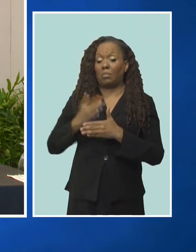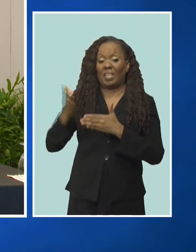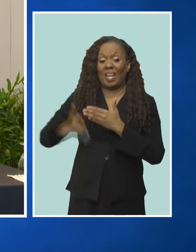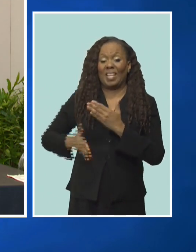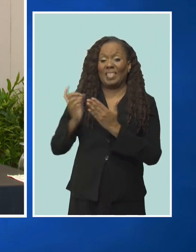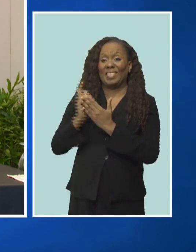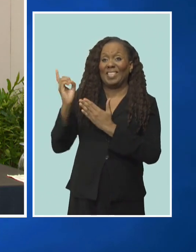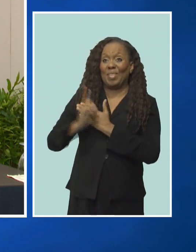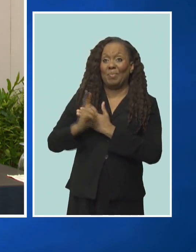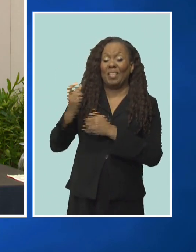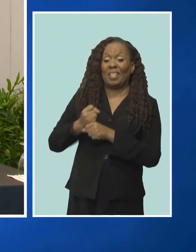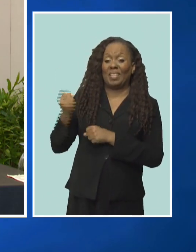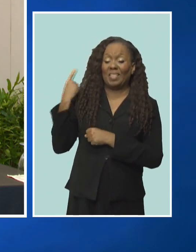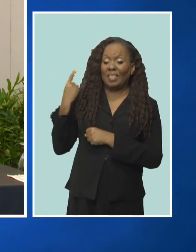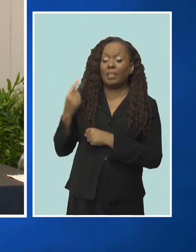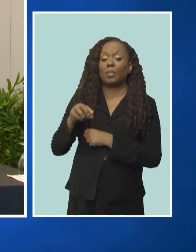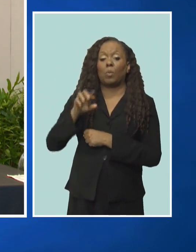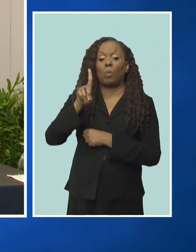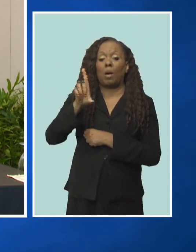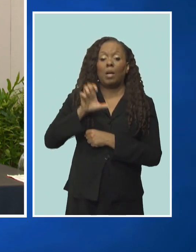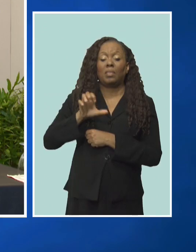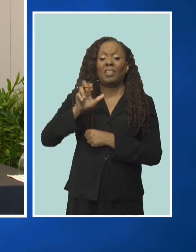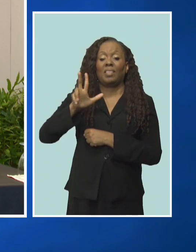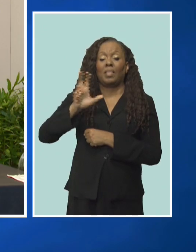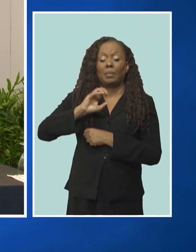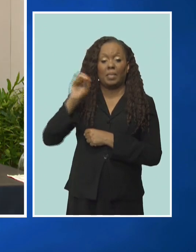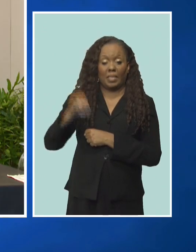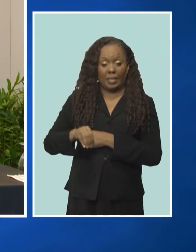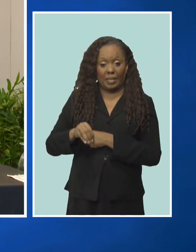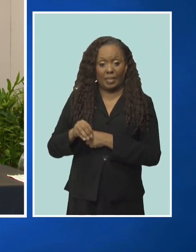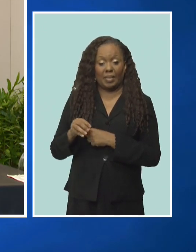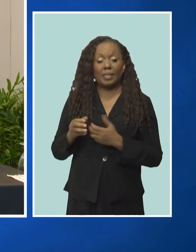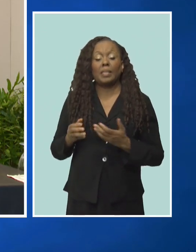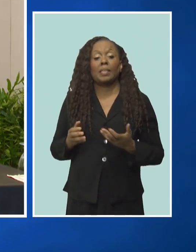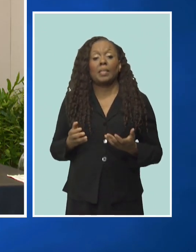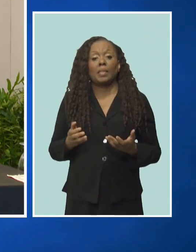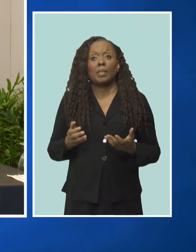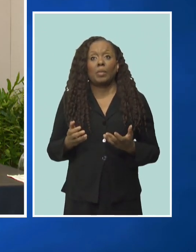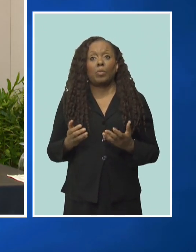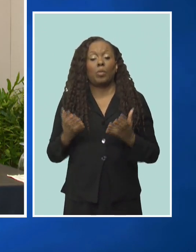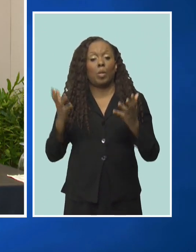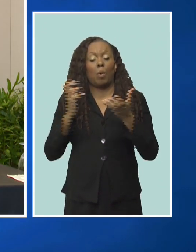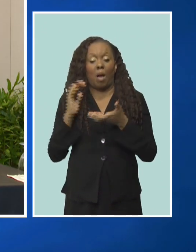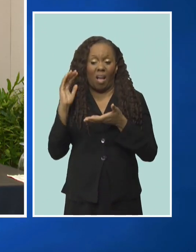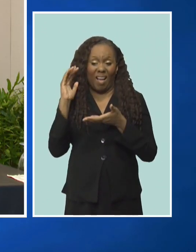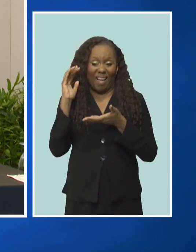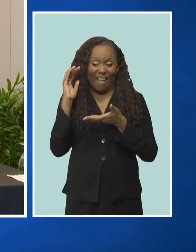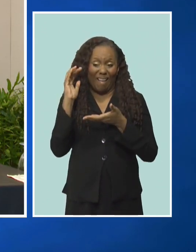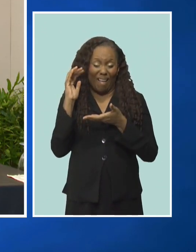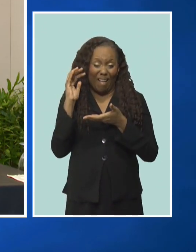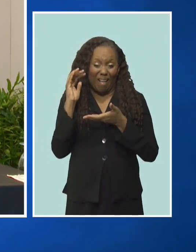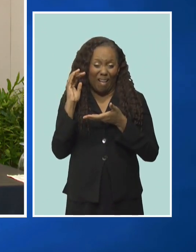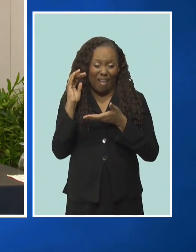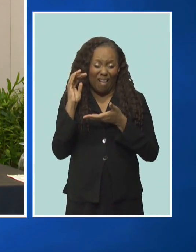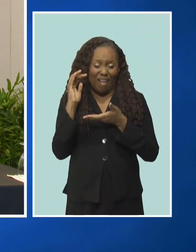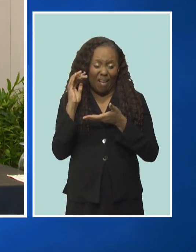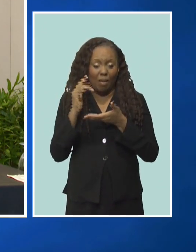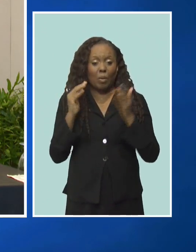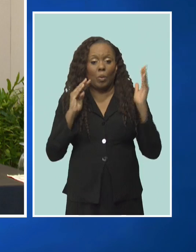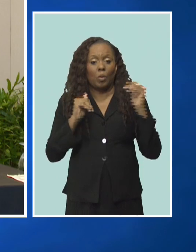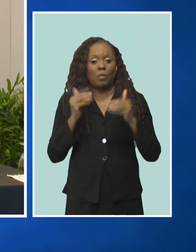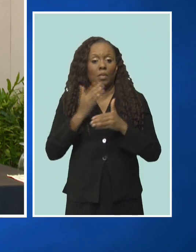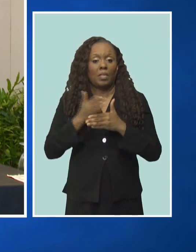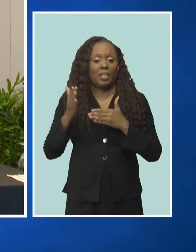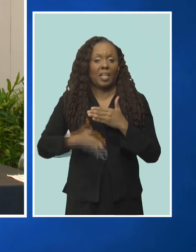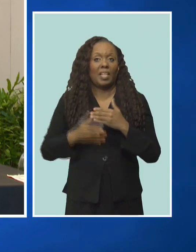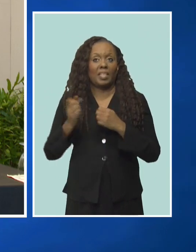to 103%, and we are working towards bringing it to double digit, hopefully by the end of this